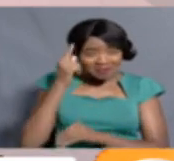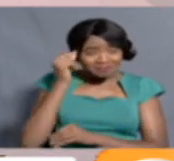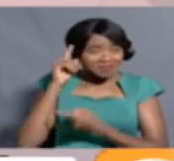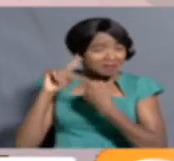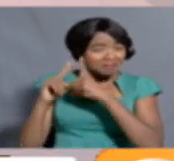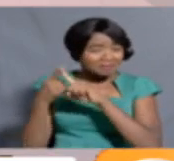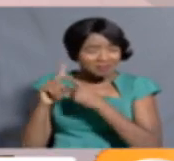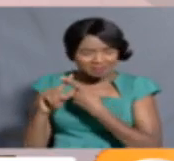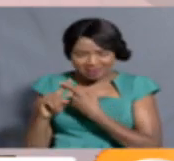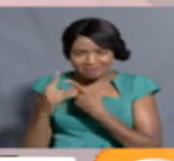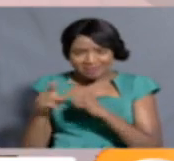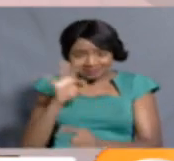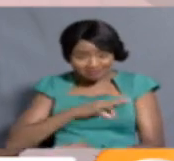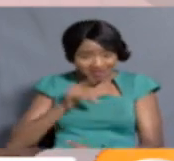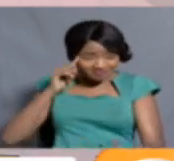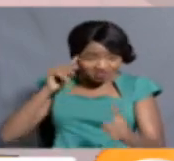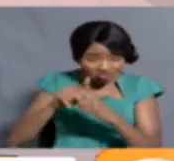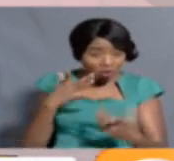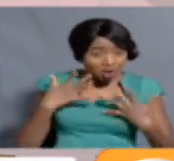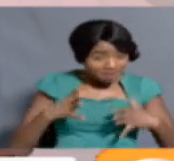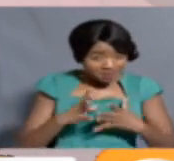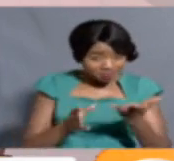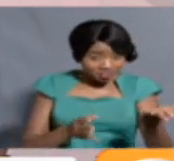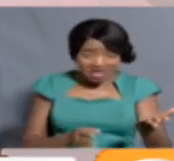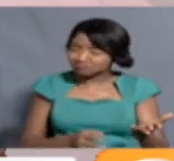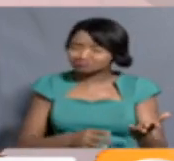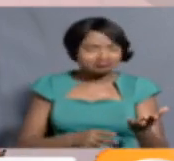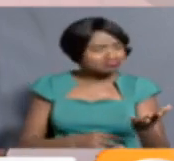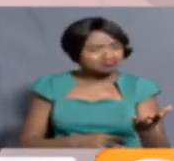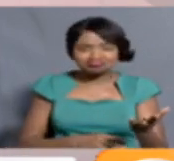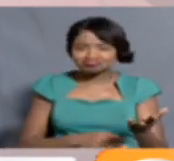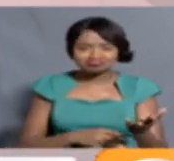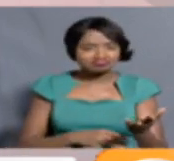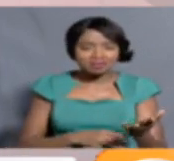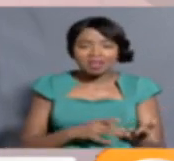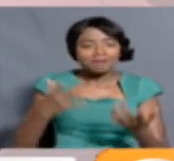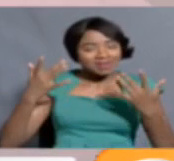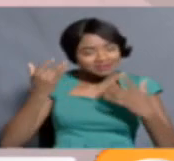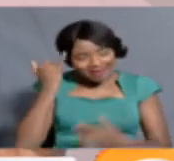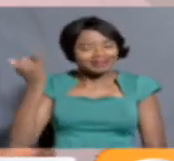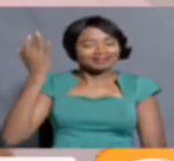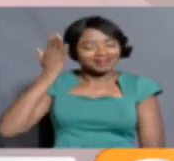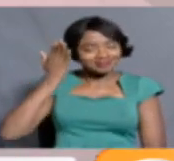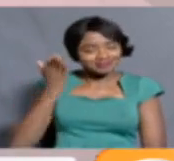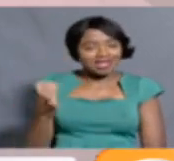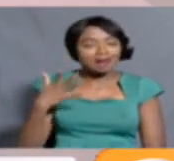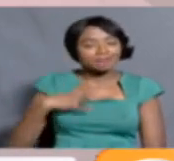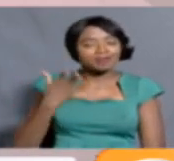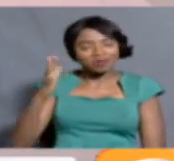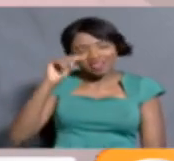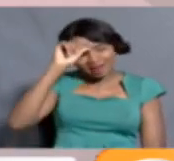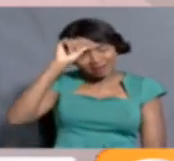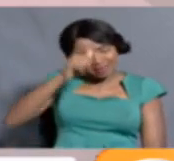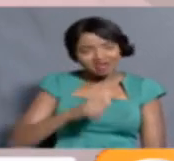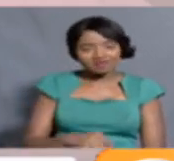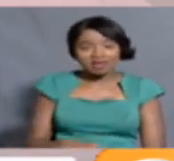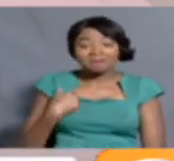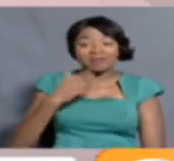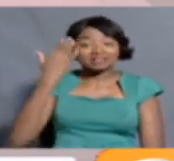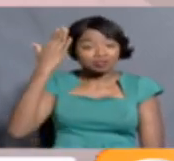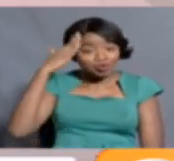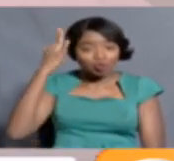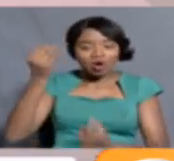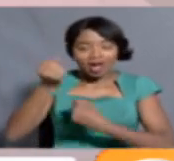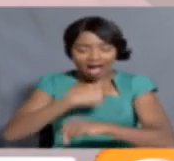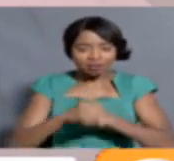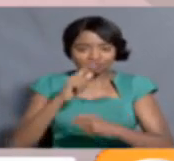benefit of the people, but the ideas are there, the people who are smart enough to do them are there, and they know what needs to be done. Right. It just never gets done